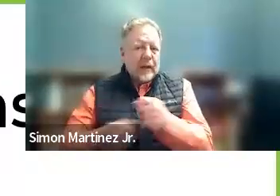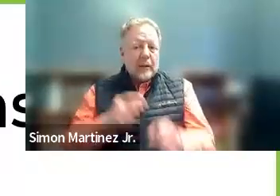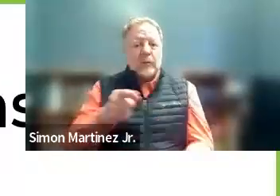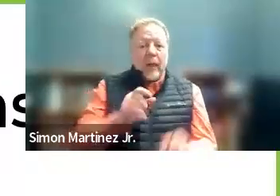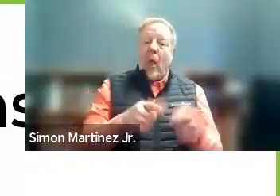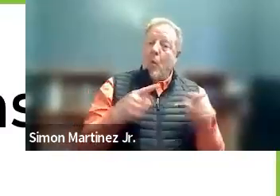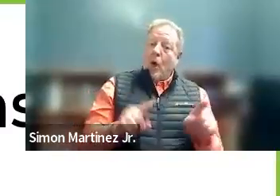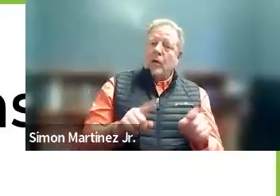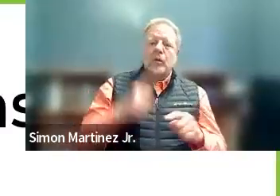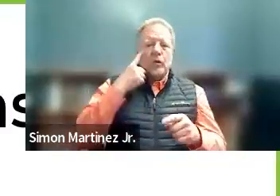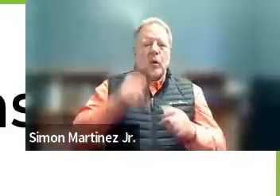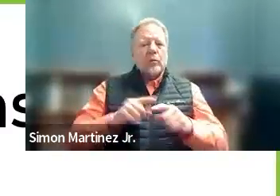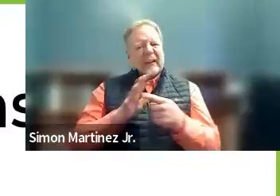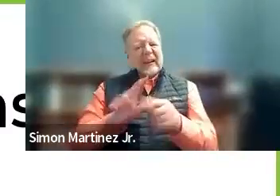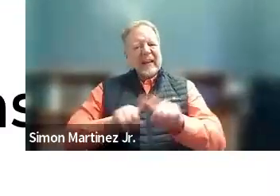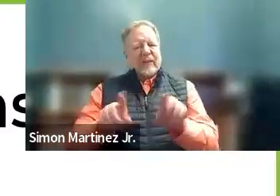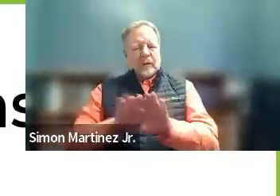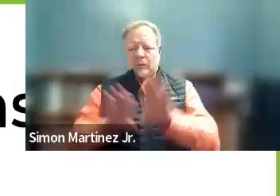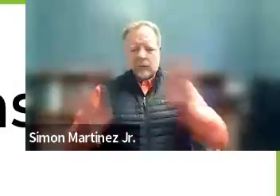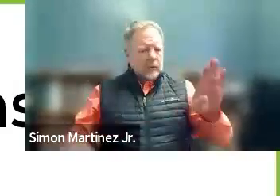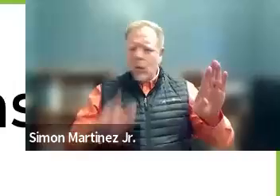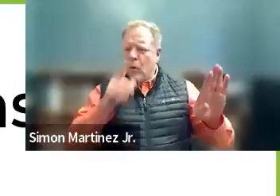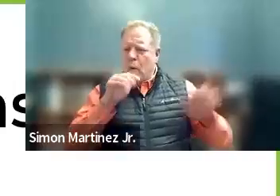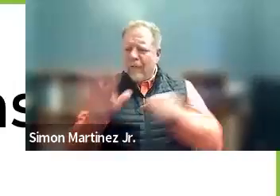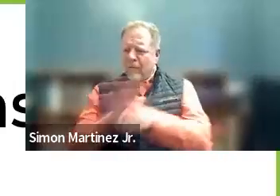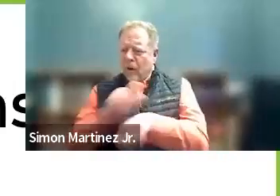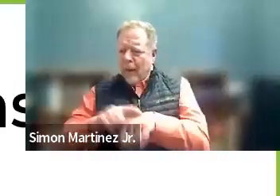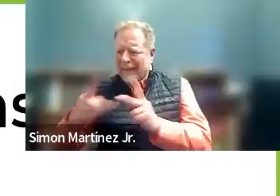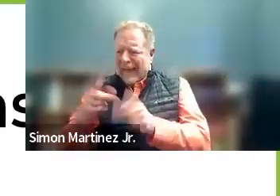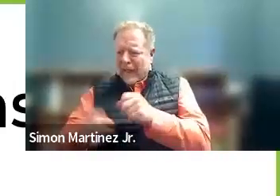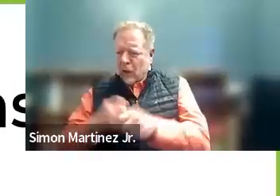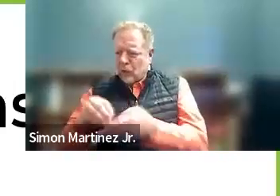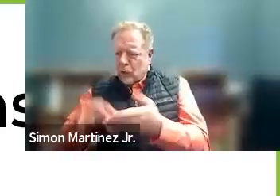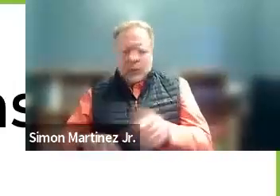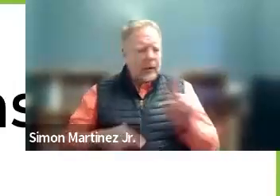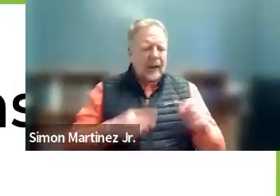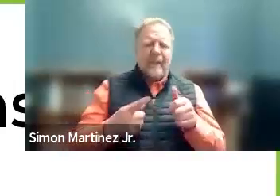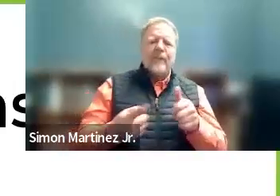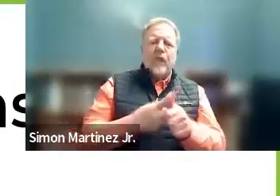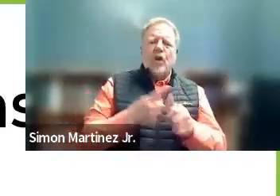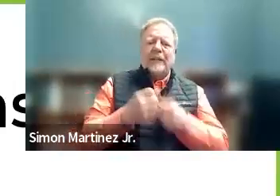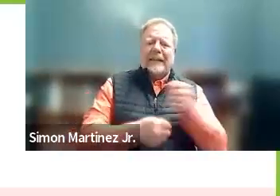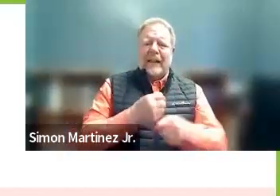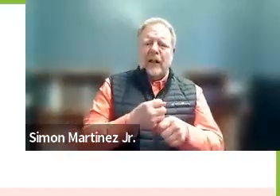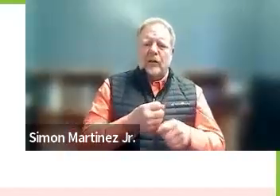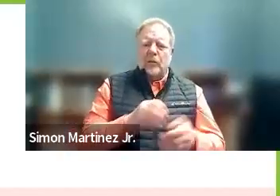that works, right? We can tell the difference and we're stating it in the key.